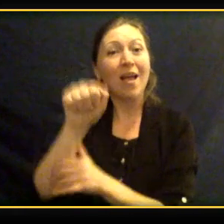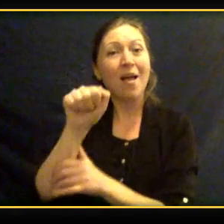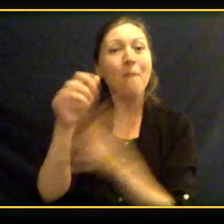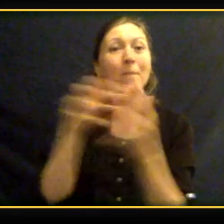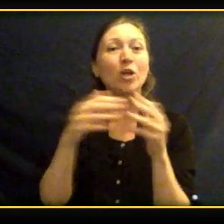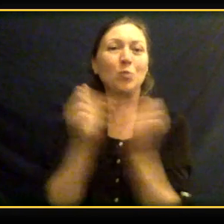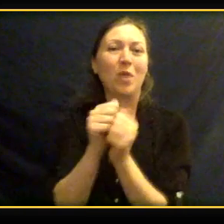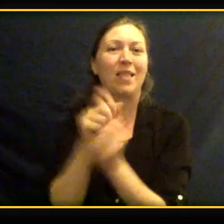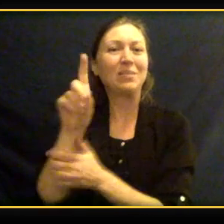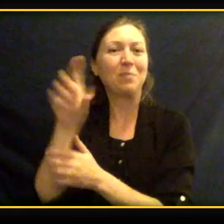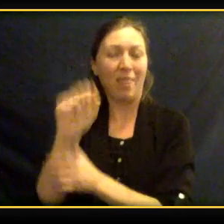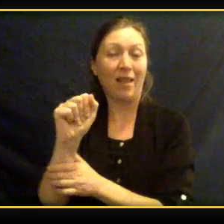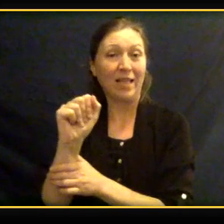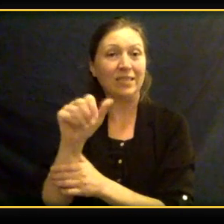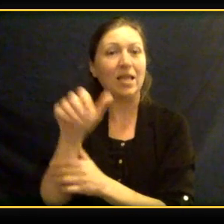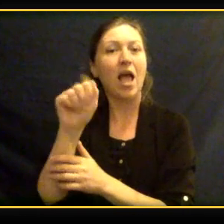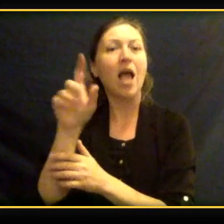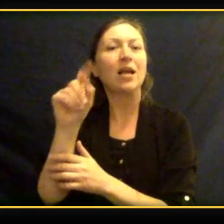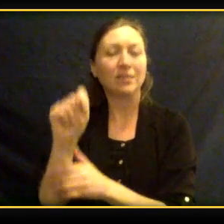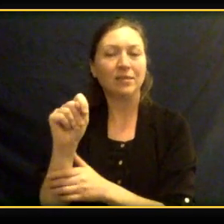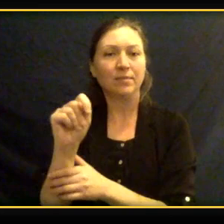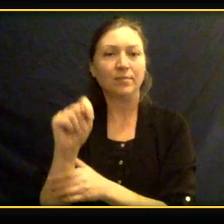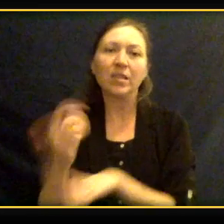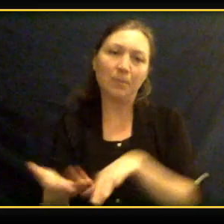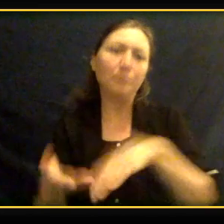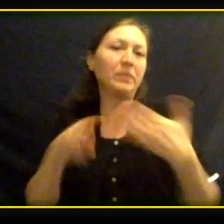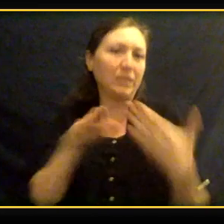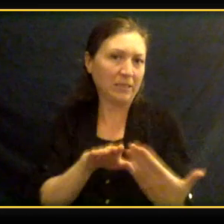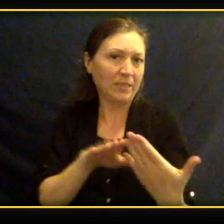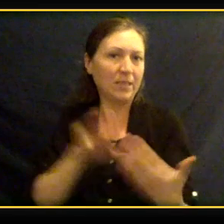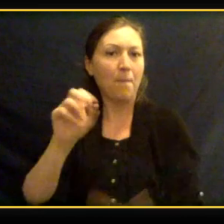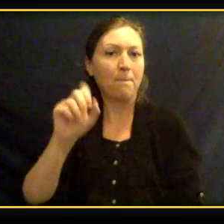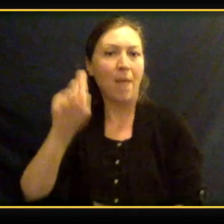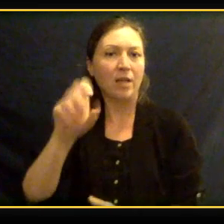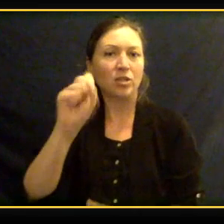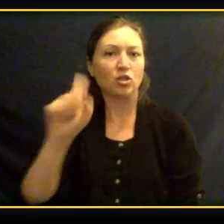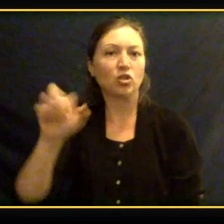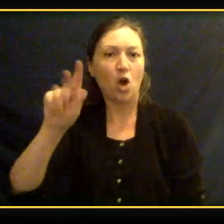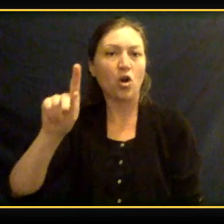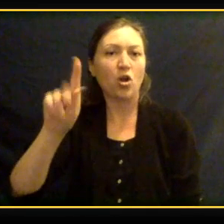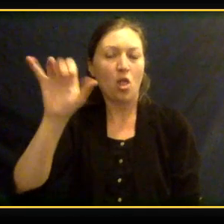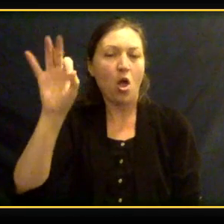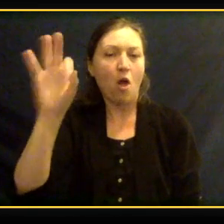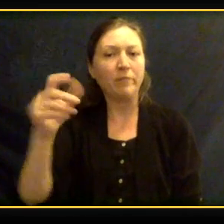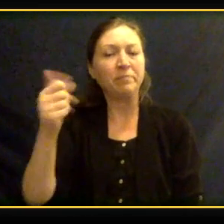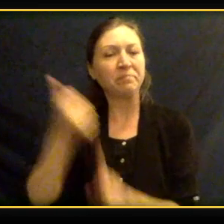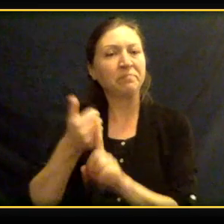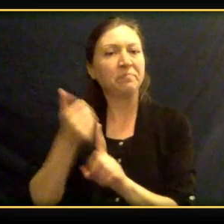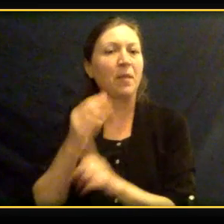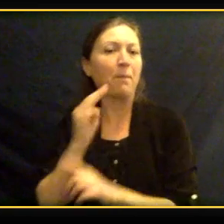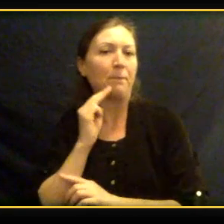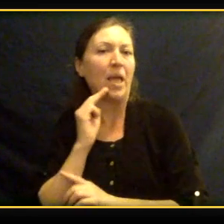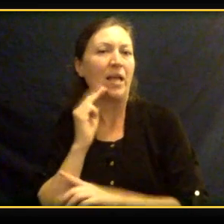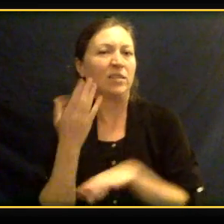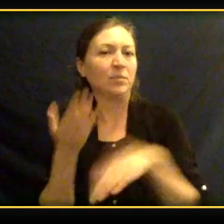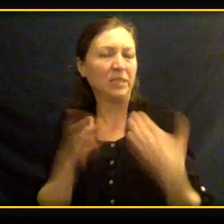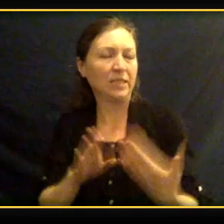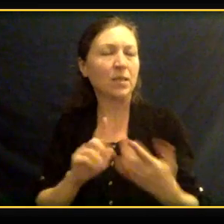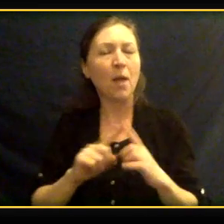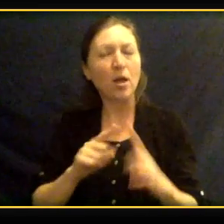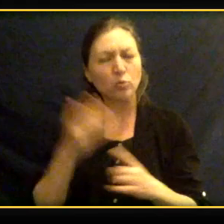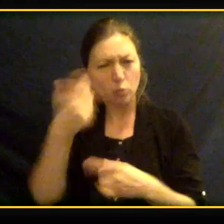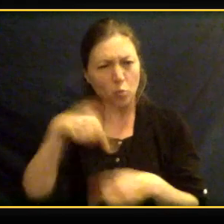Starkloff, who was an inspiration to all of us, and I know that many of you watching were personally familiar with Max and his